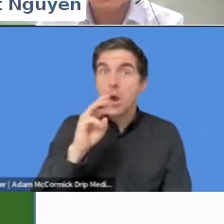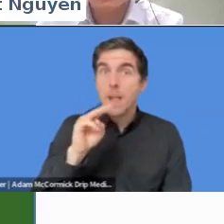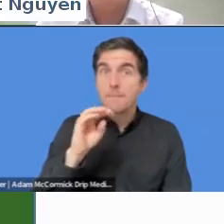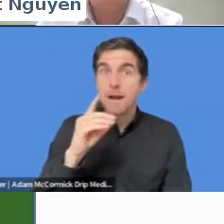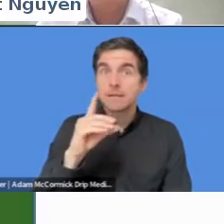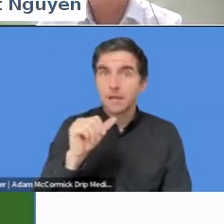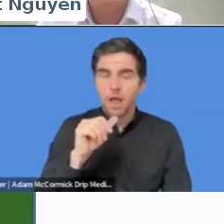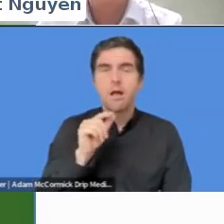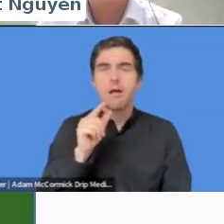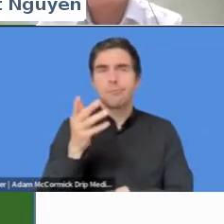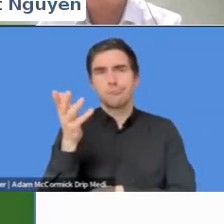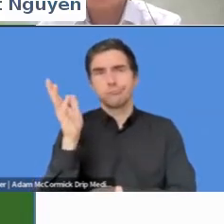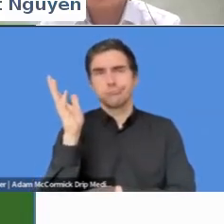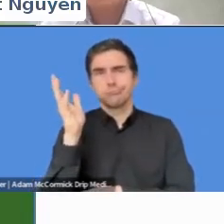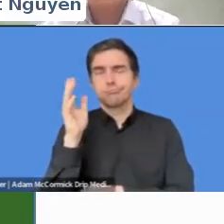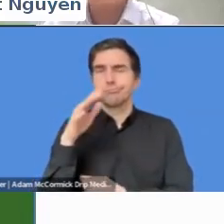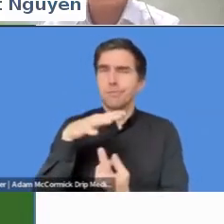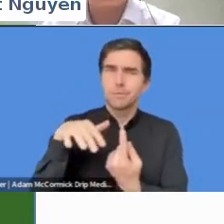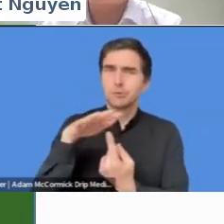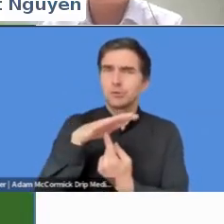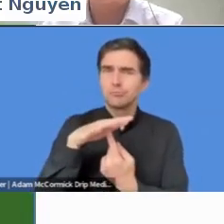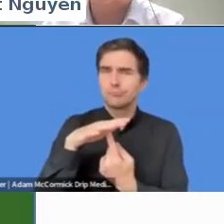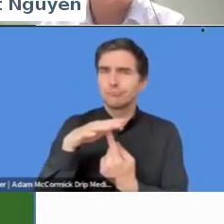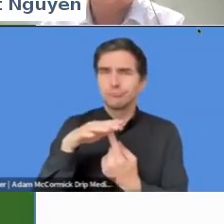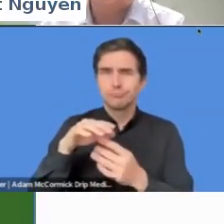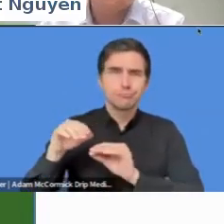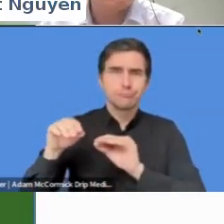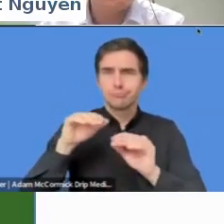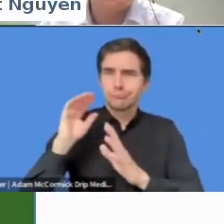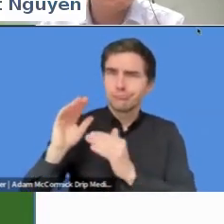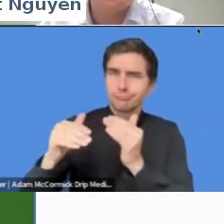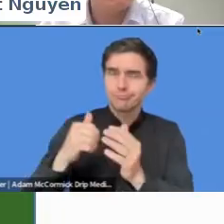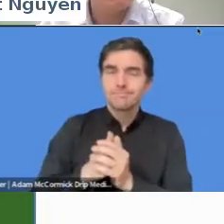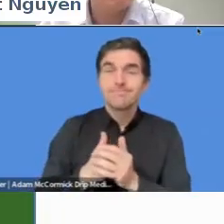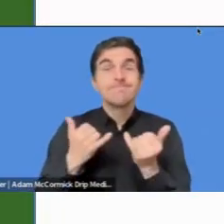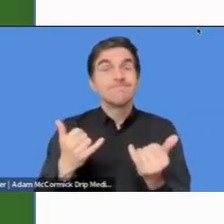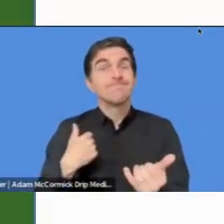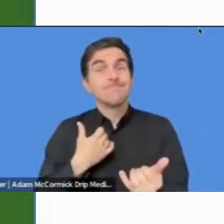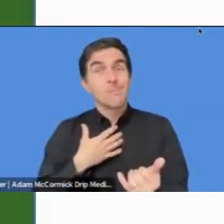presentation. The floor is yours, Felix. Thank you.